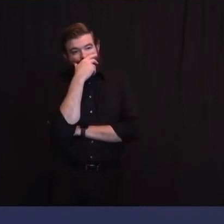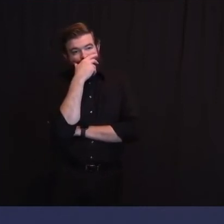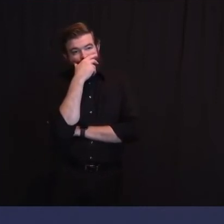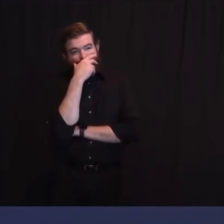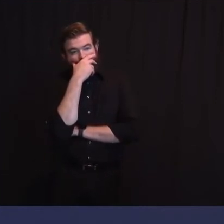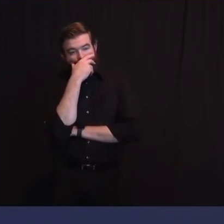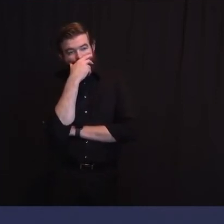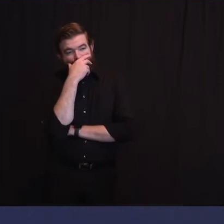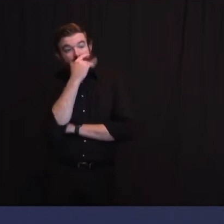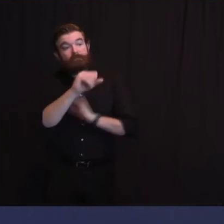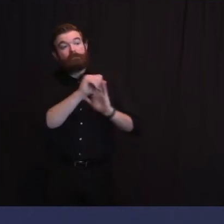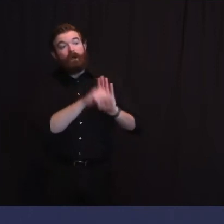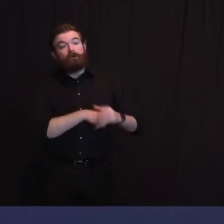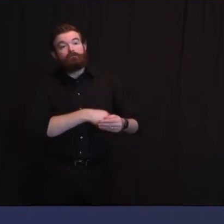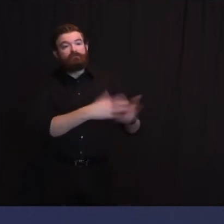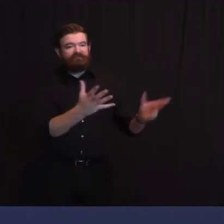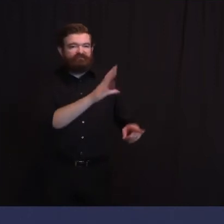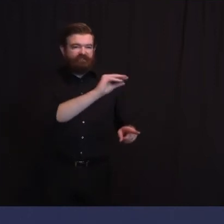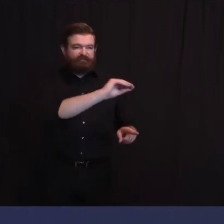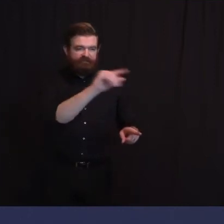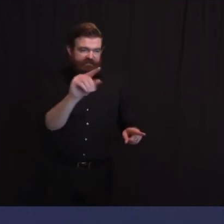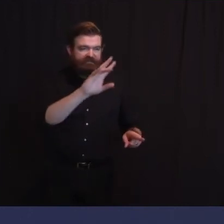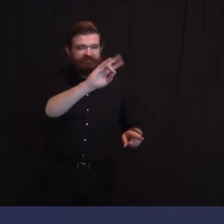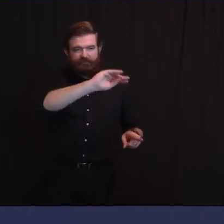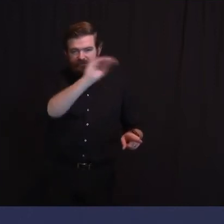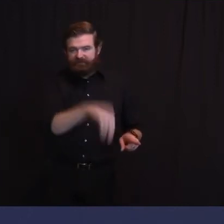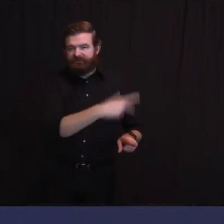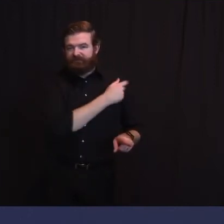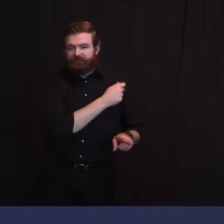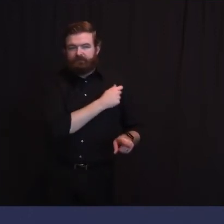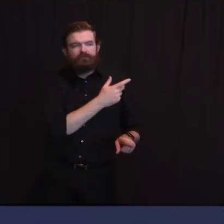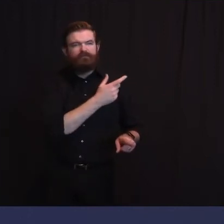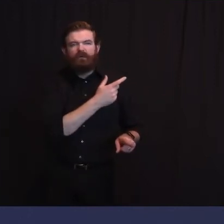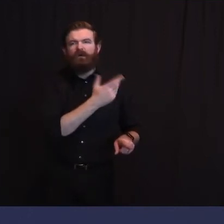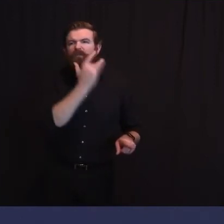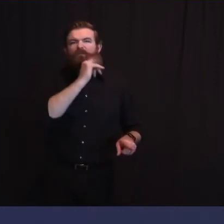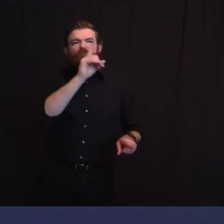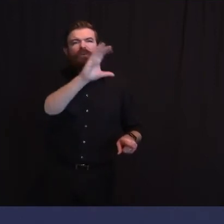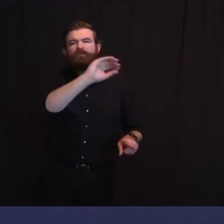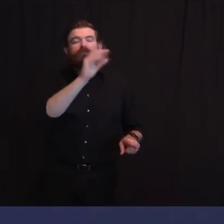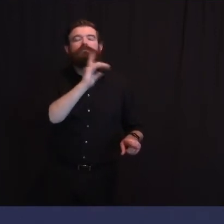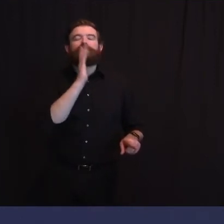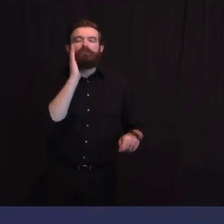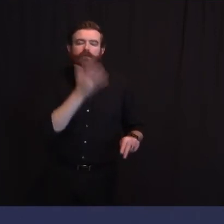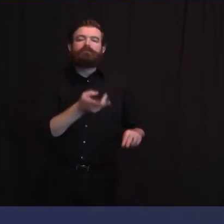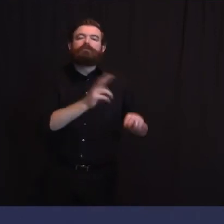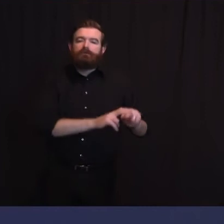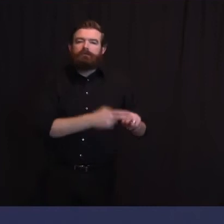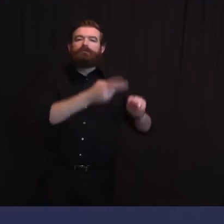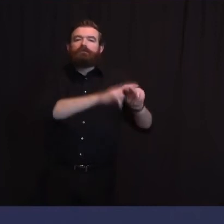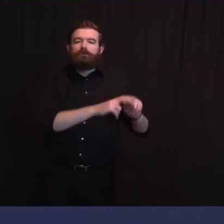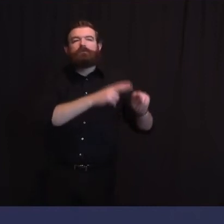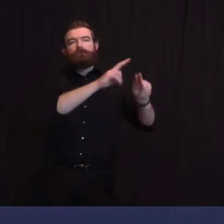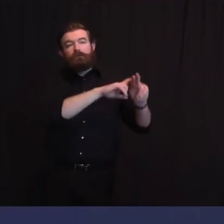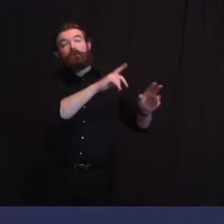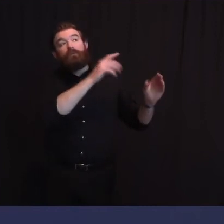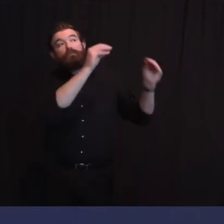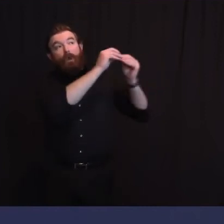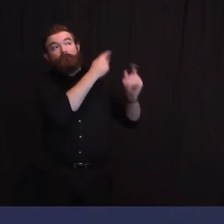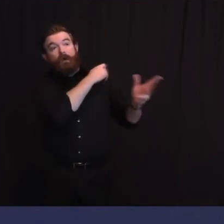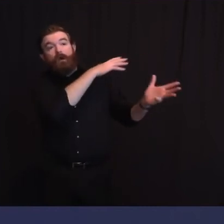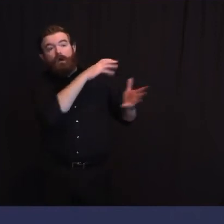is largely dependent on when the shipment comes in, what day of the week, and then you're chopping through people who have appointments. That's sort of